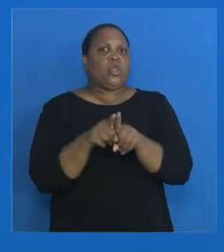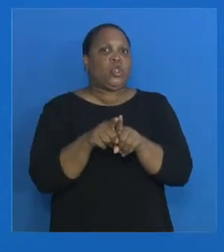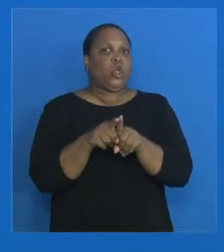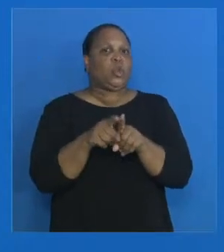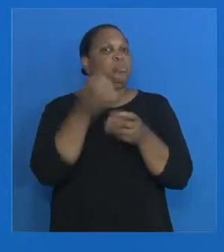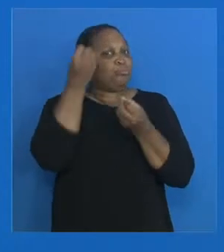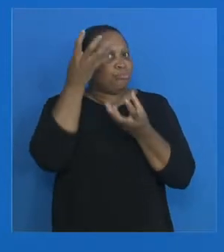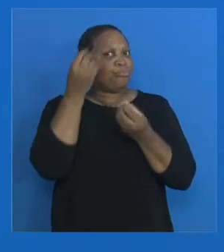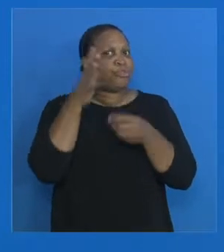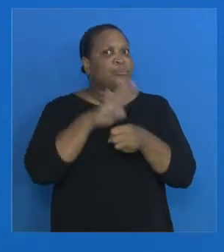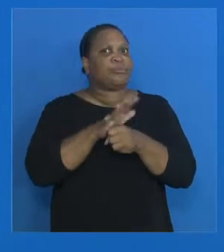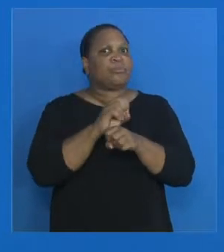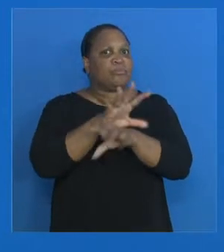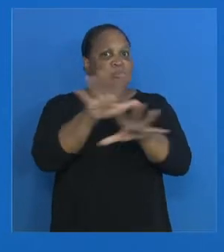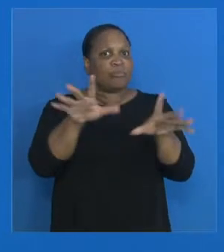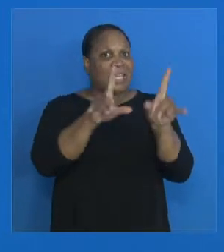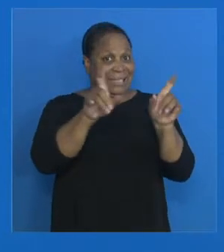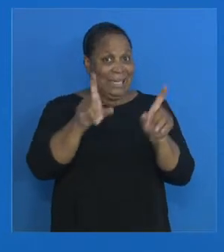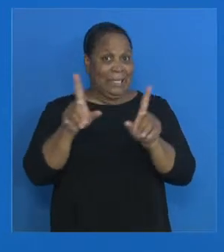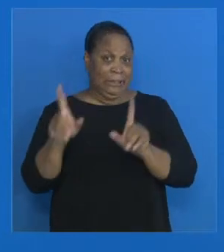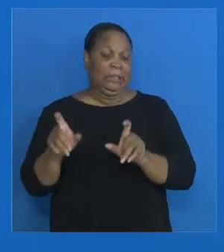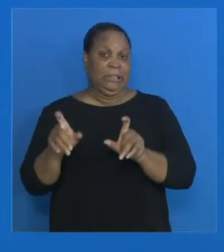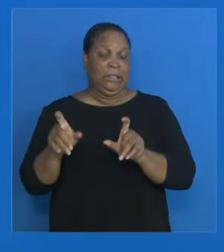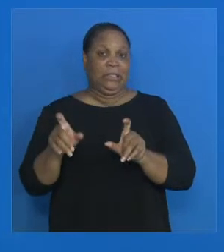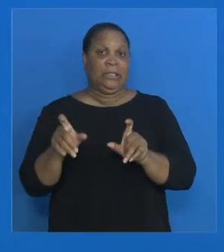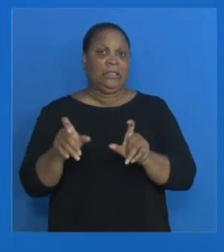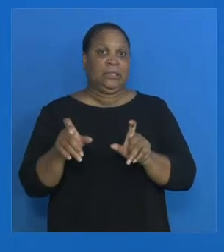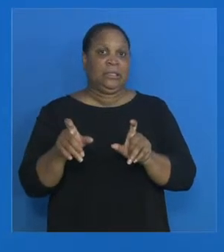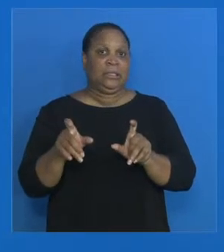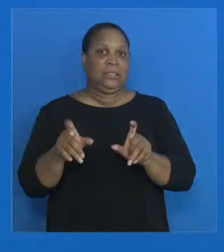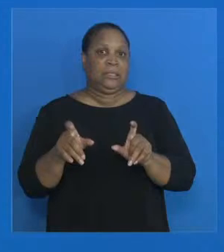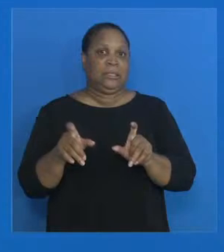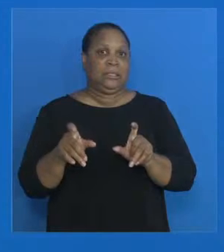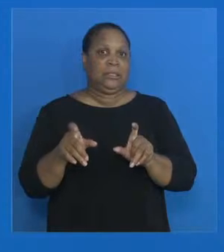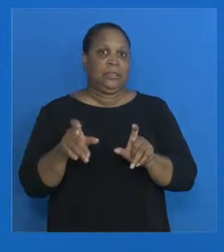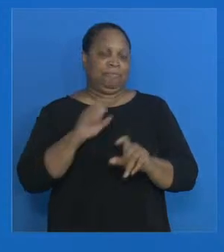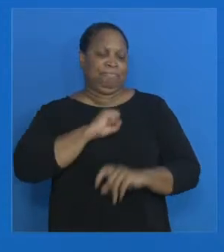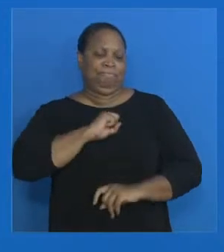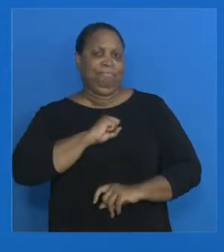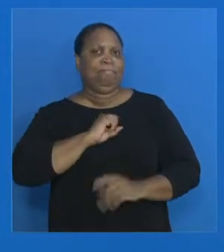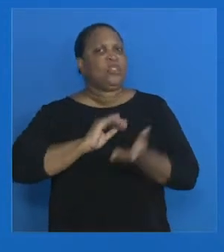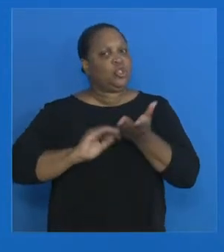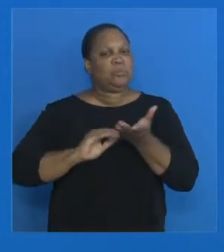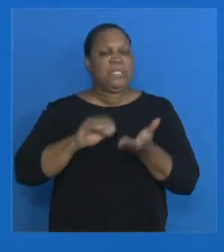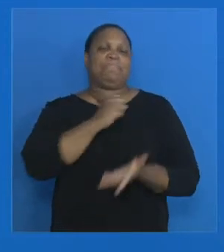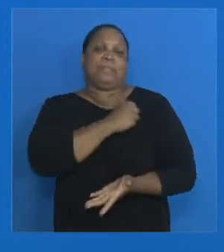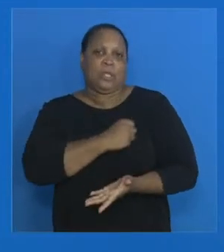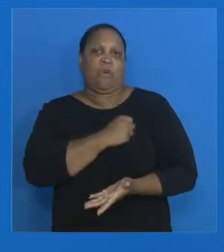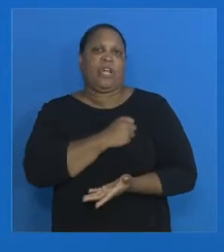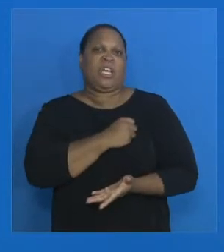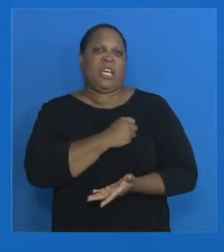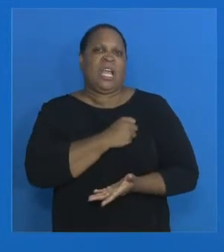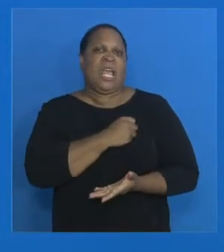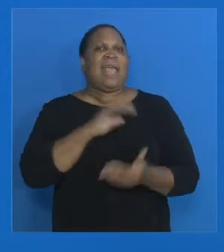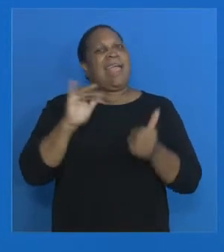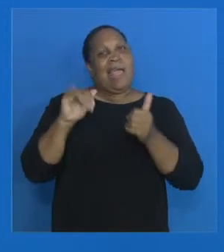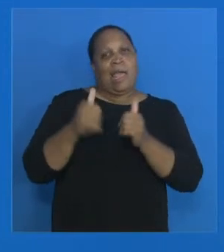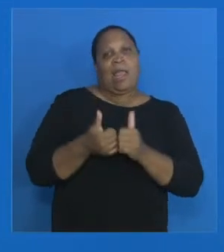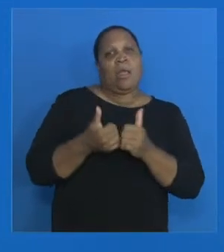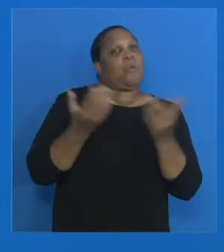its COVID-19 testing, and it should be its COVID-19 testing, should be affected by the impending